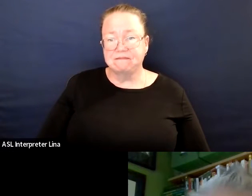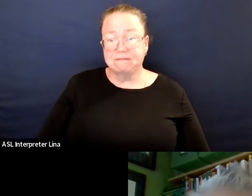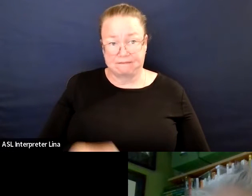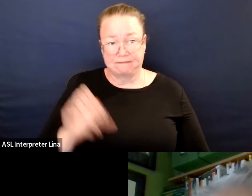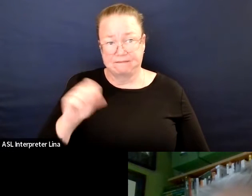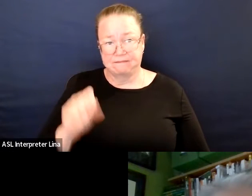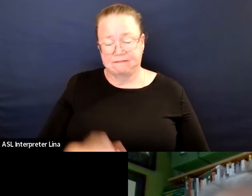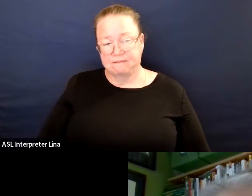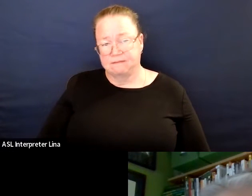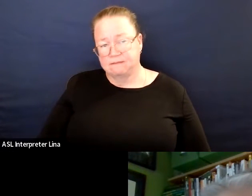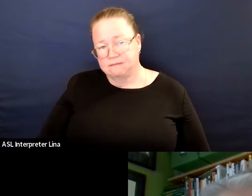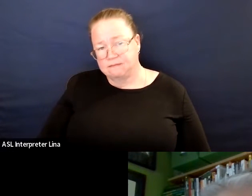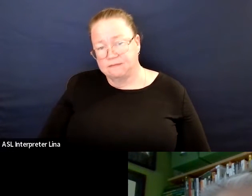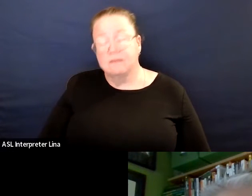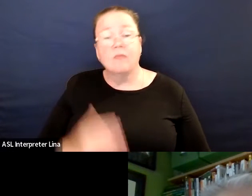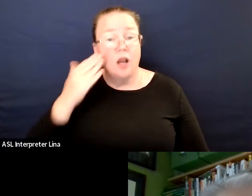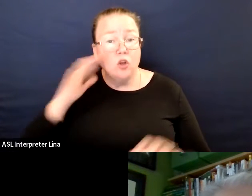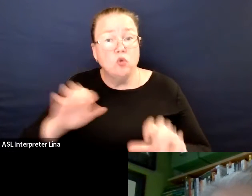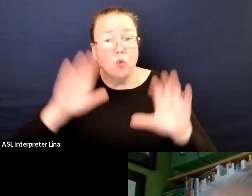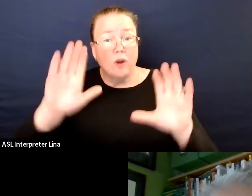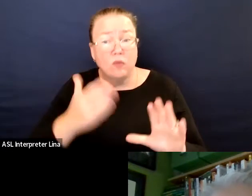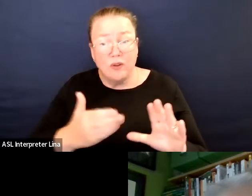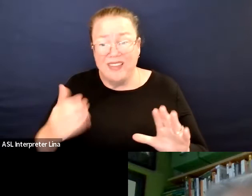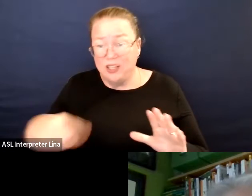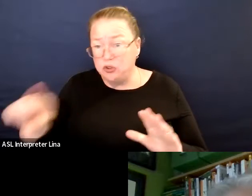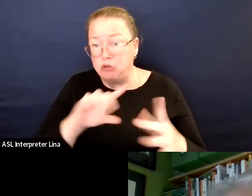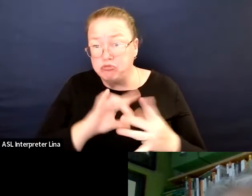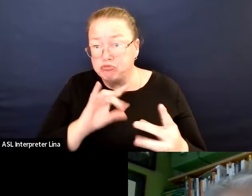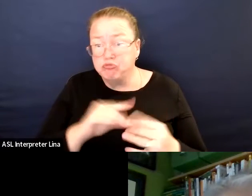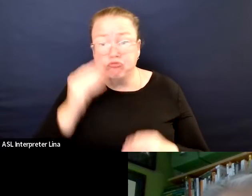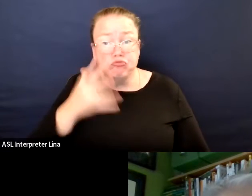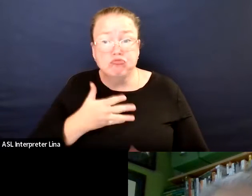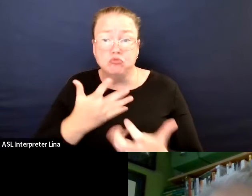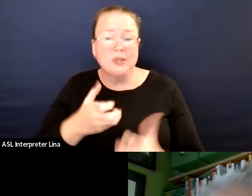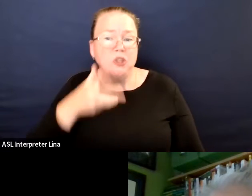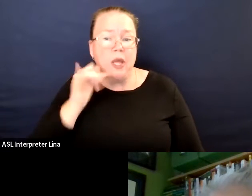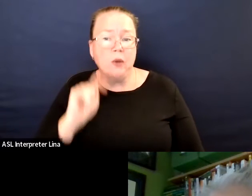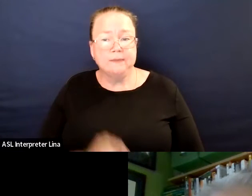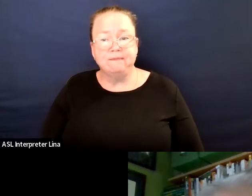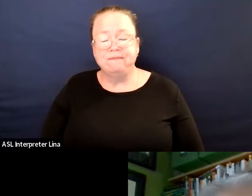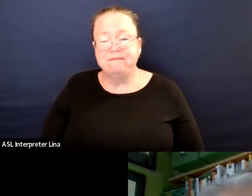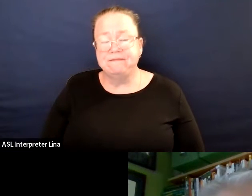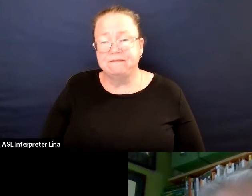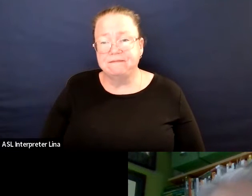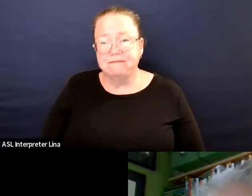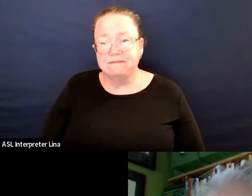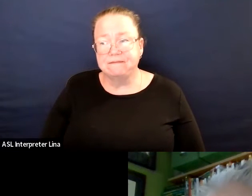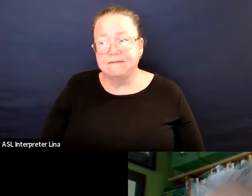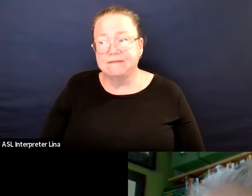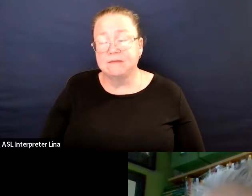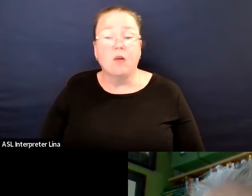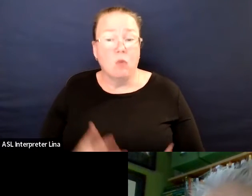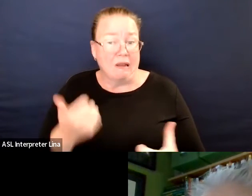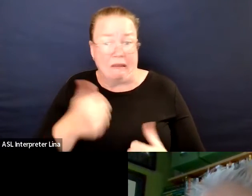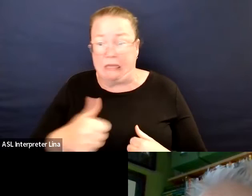Yes. I know you're doing some amazing stuff. Would you love to share it with us? We would love to hear it. And as I would say, be interested in